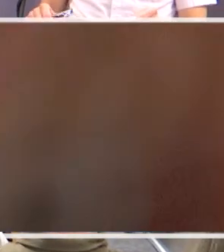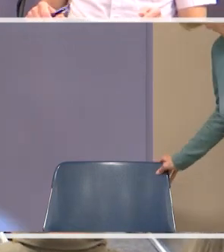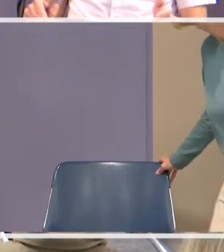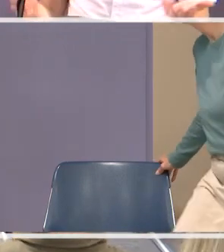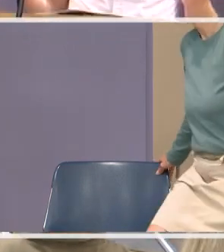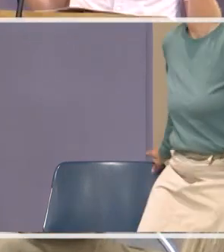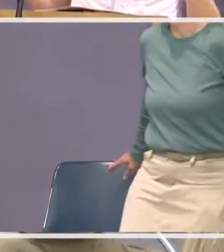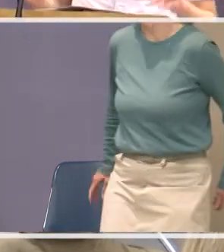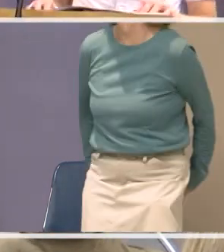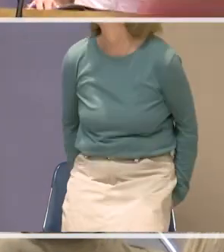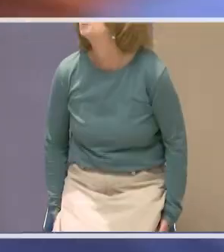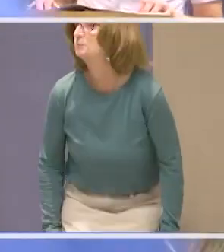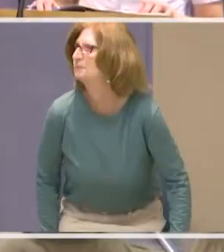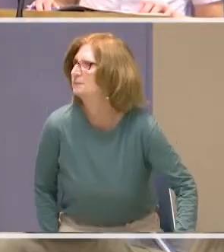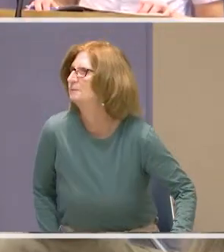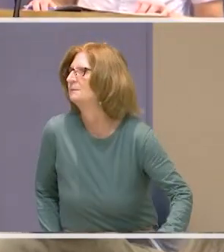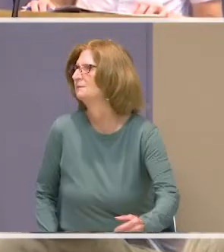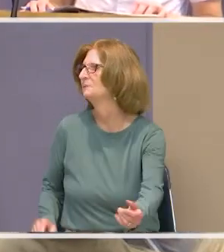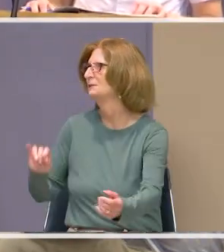That was really well prepared.